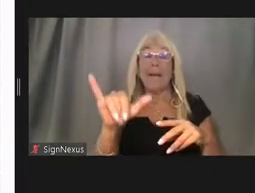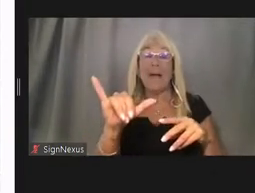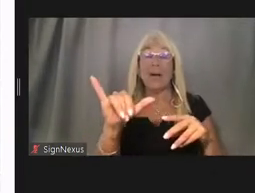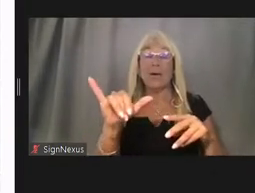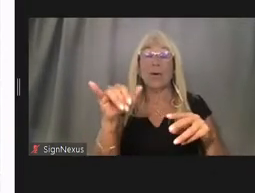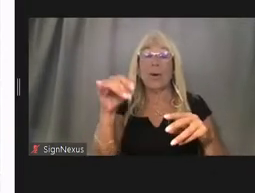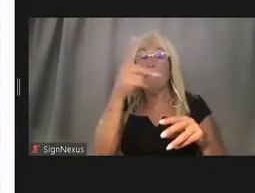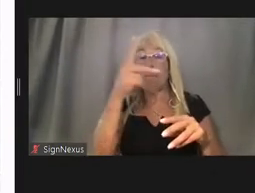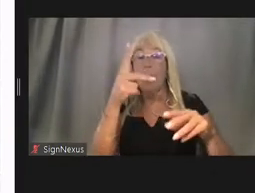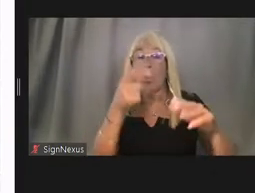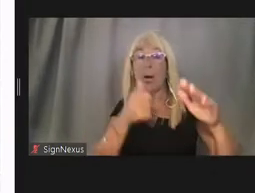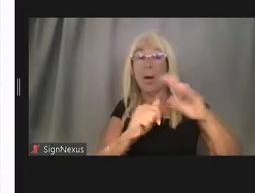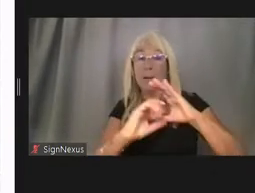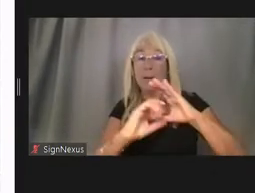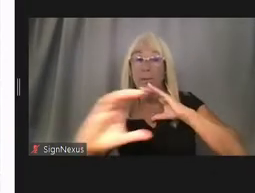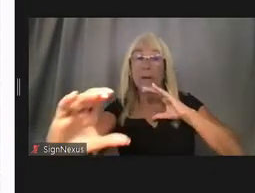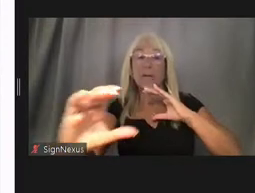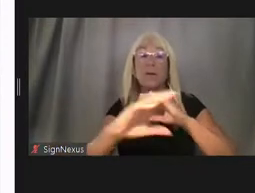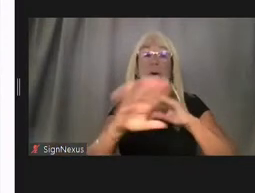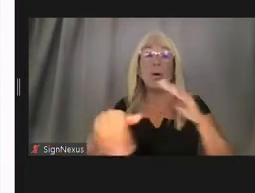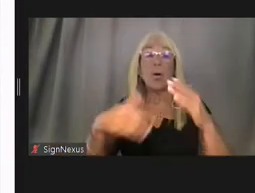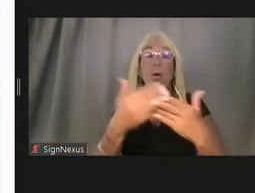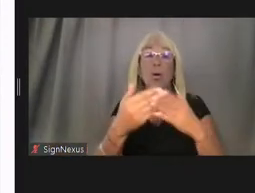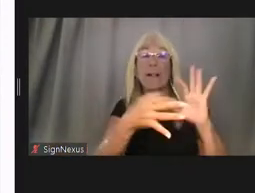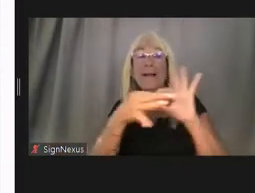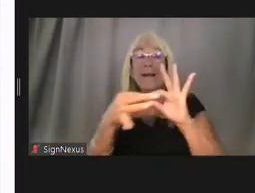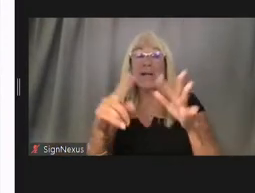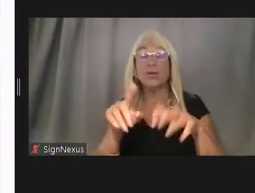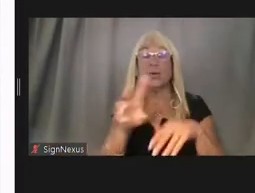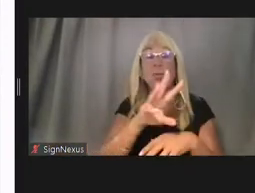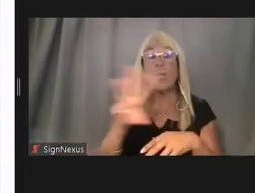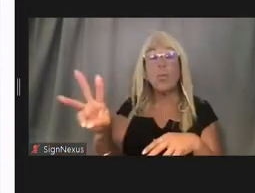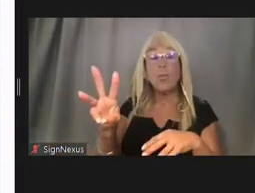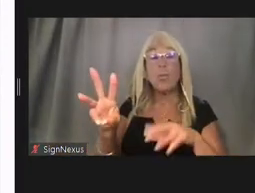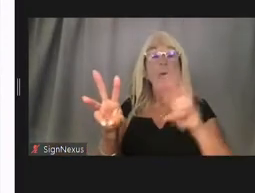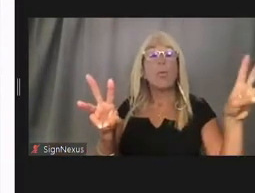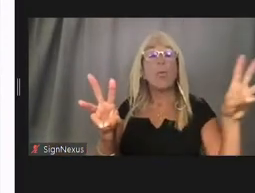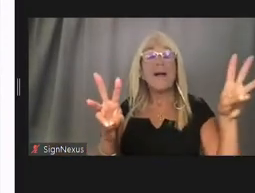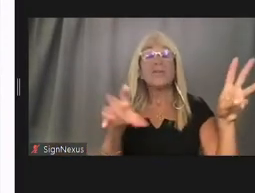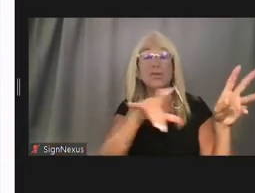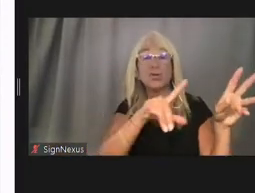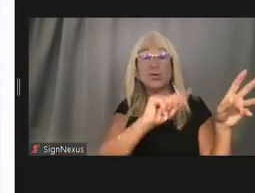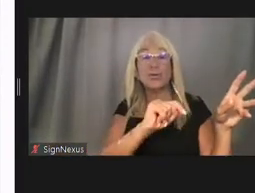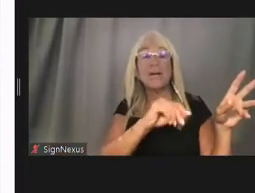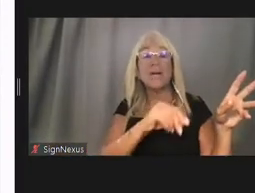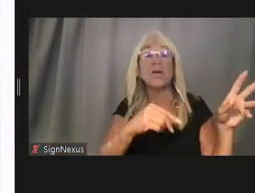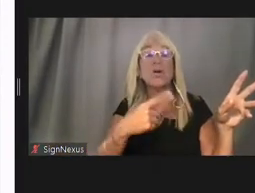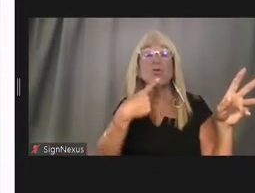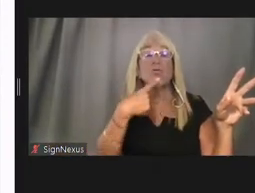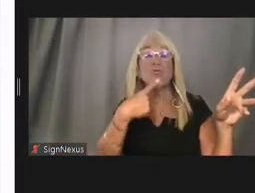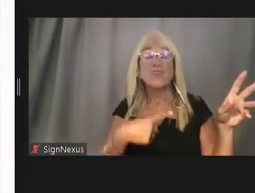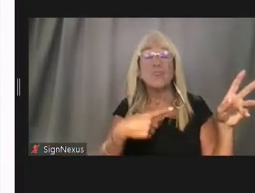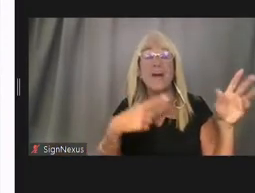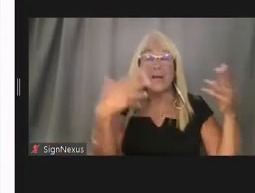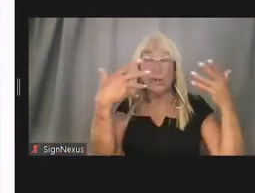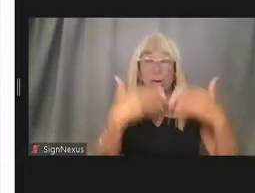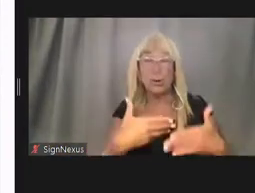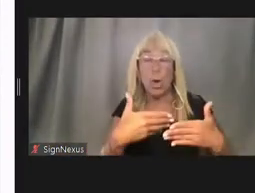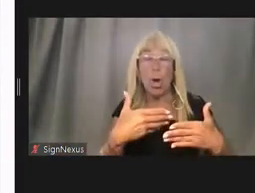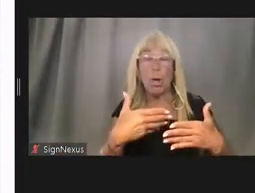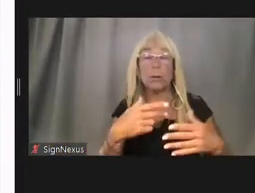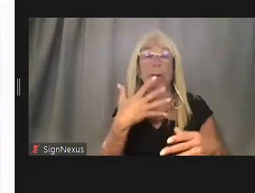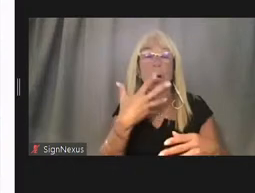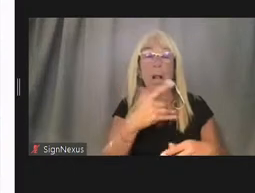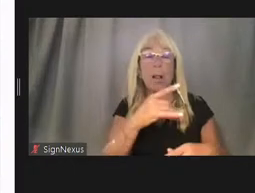portion of the Hue Bell Carri tunnel connecting to West Street in essence the dark red line along the edges of the orange area on the map to the right